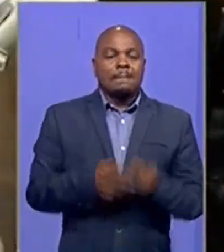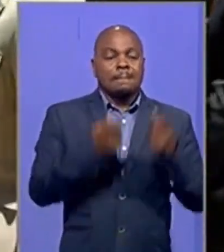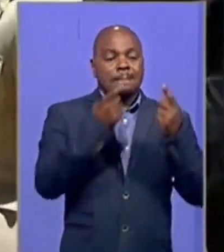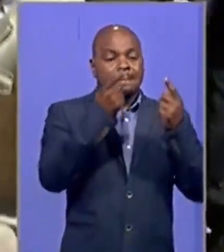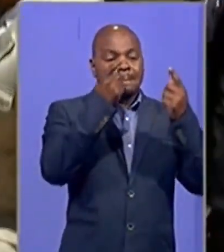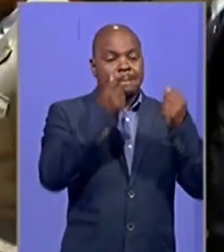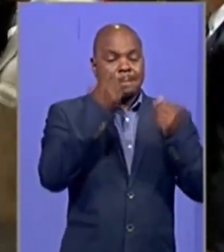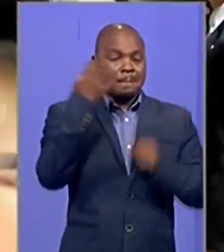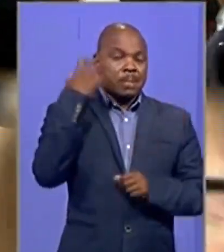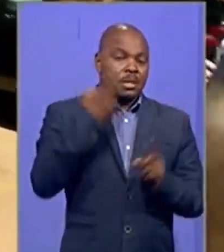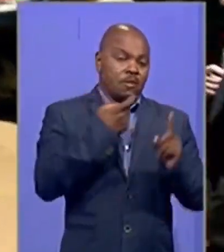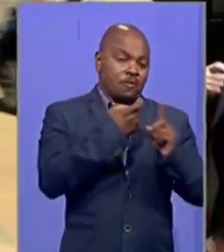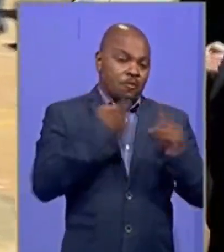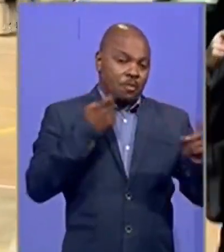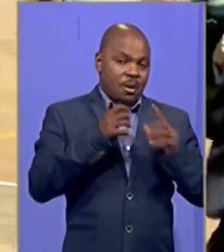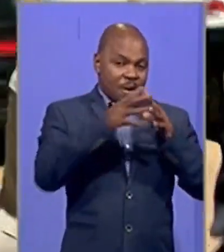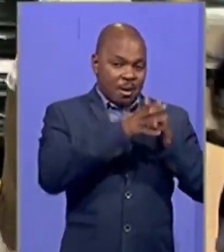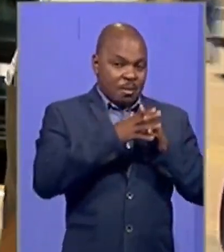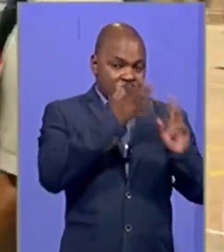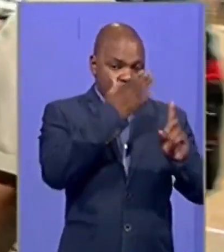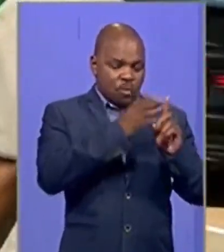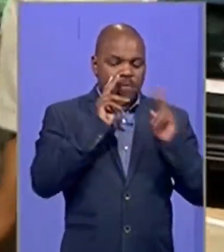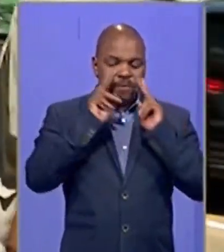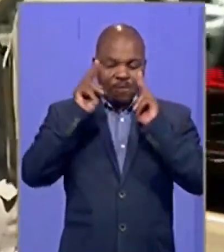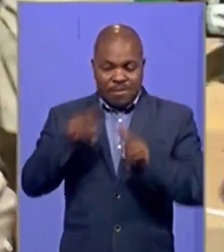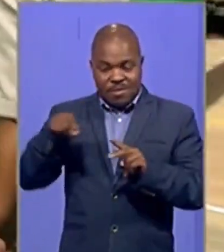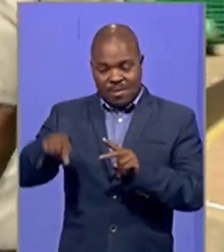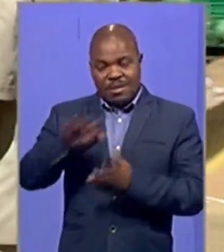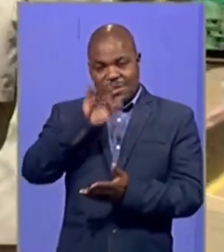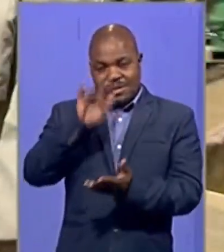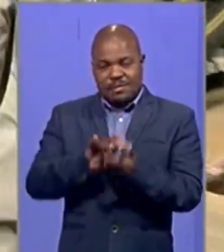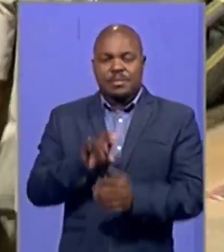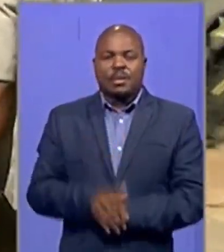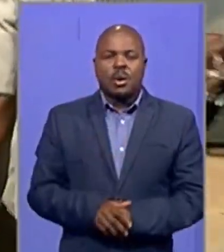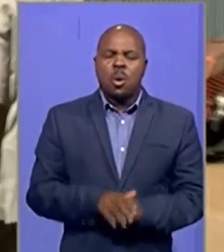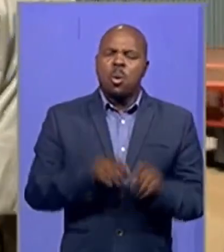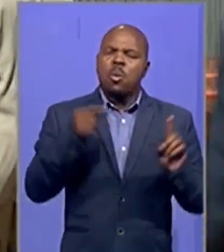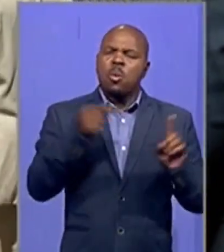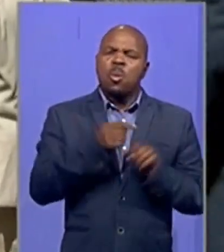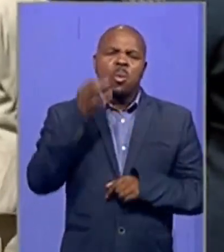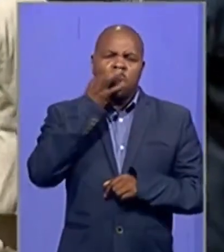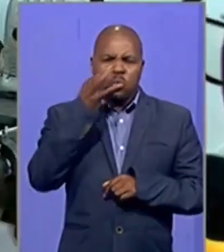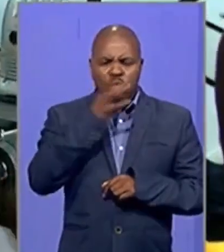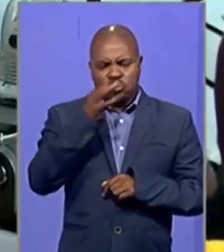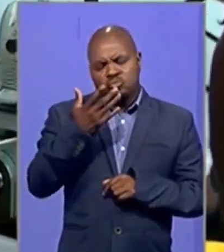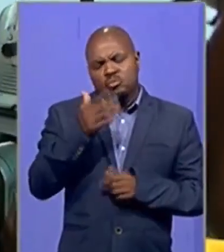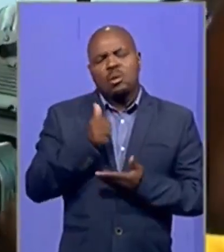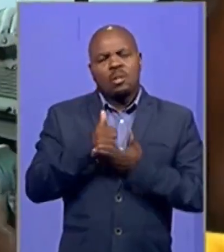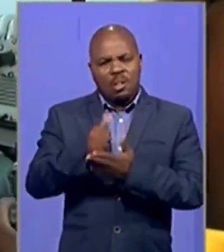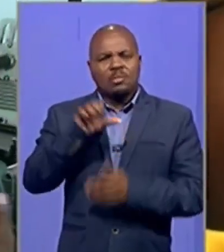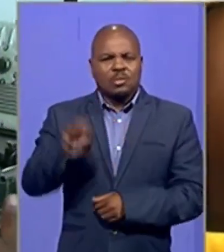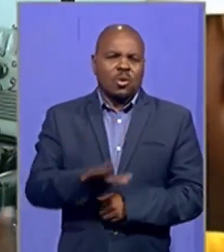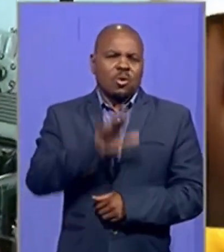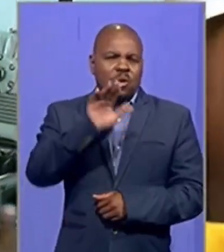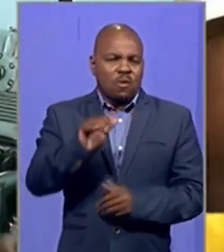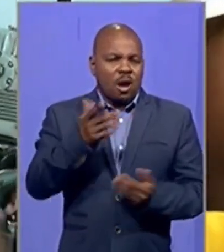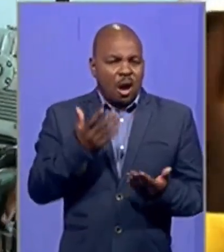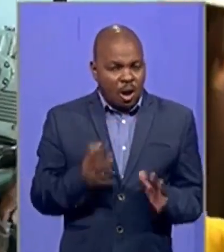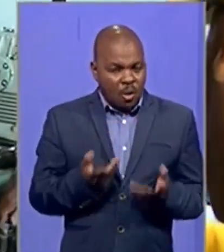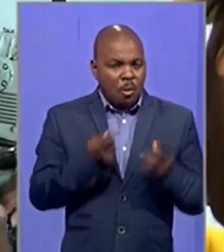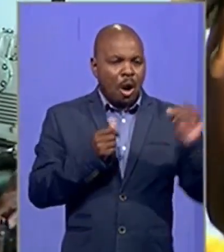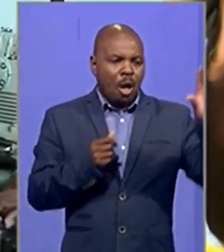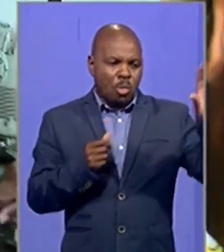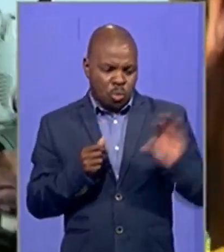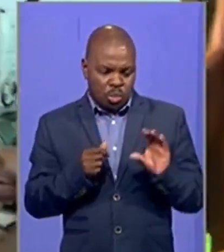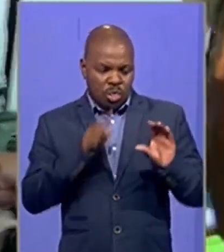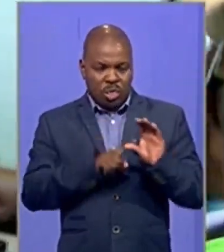ditjhelete la naga ya Amerika le etetse setsha sena, mme o bolela hore ba tla thusa Afrika Borwa ka ditjhelete